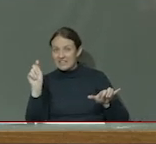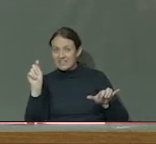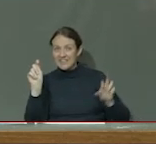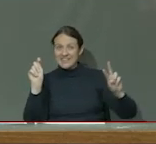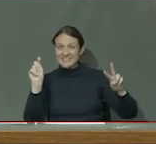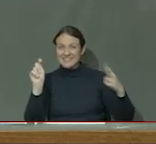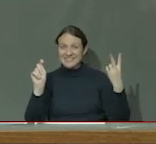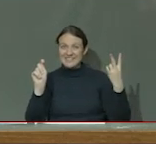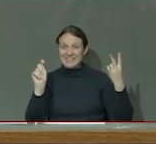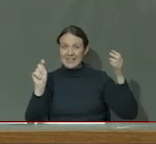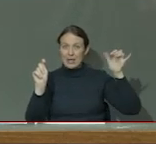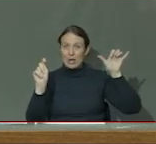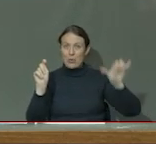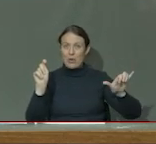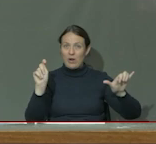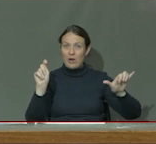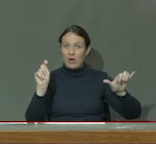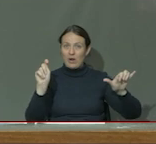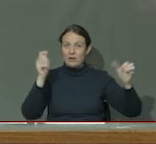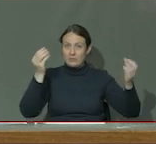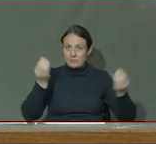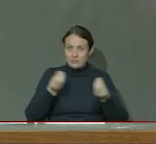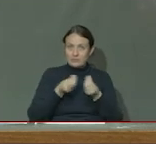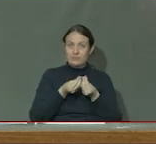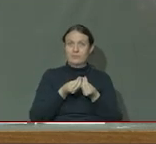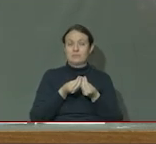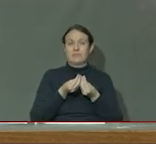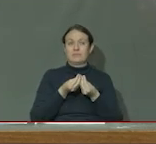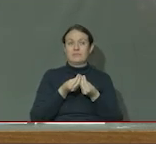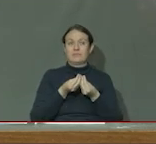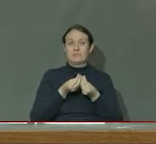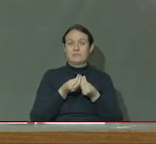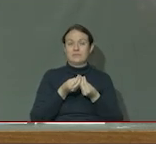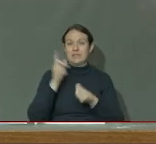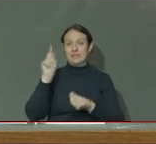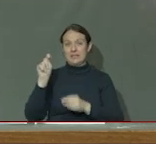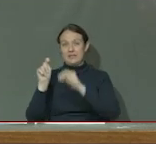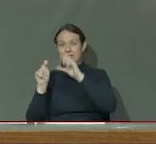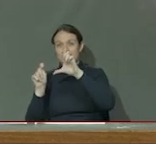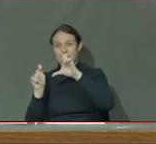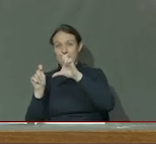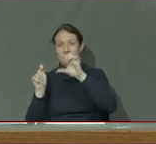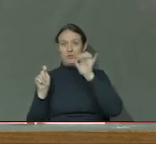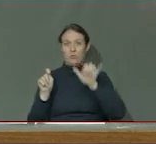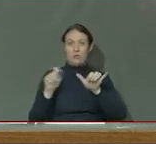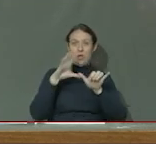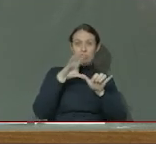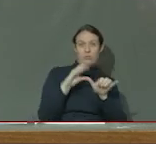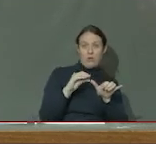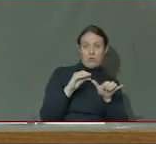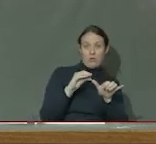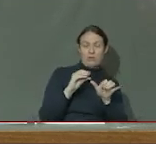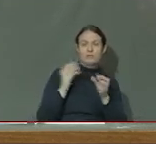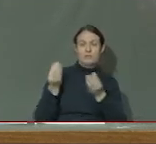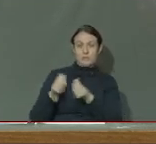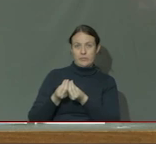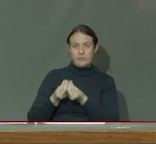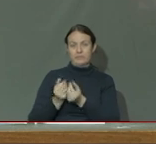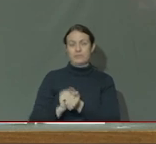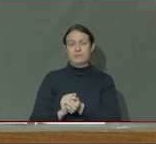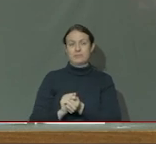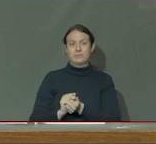stick to the first T, and this time I'm going to take the other Y, which happens to be the small one. So then I do that, you